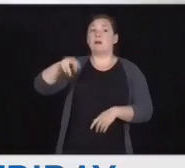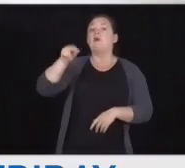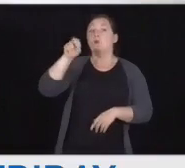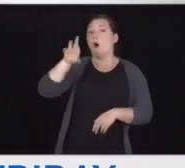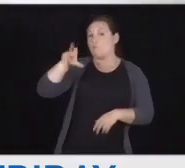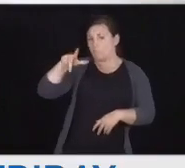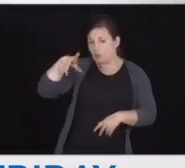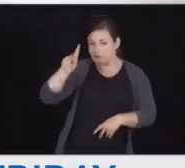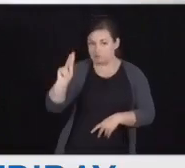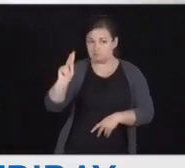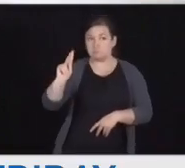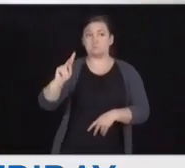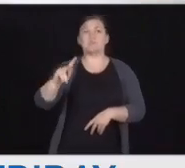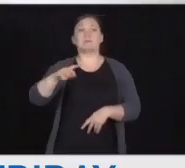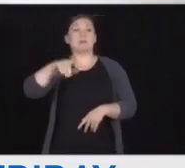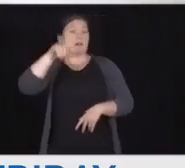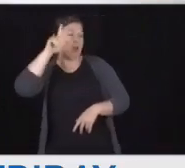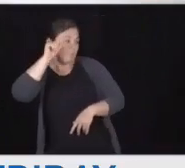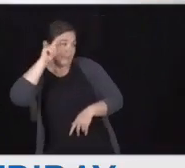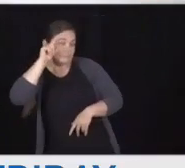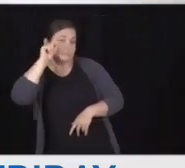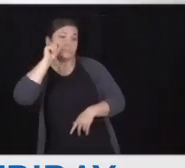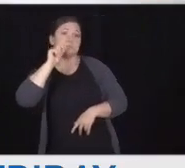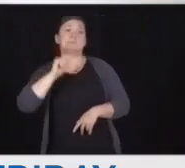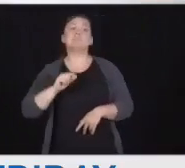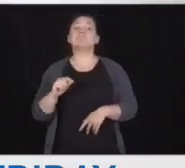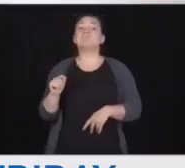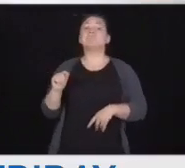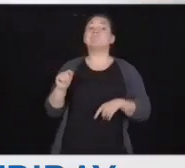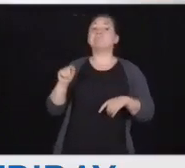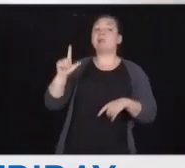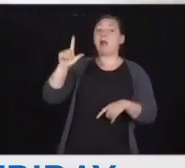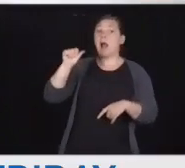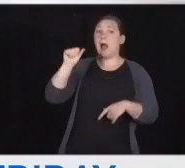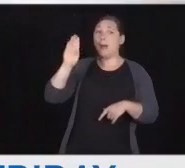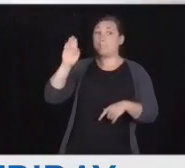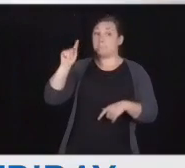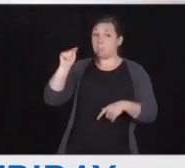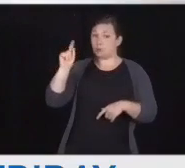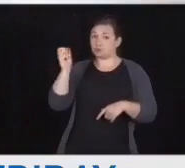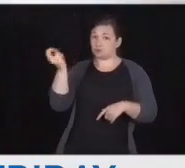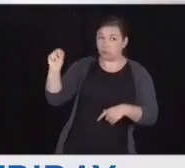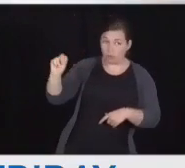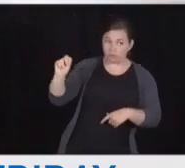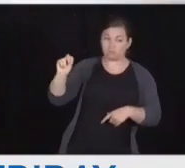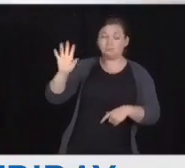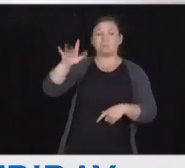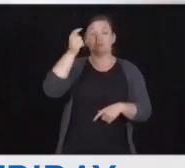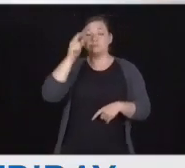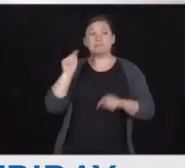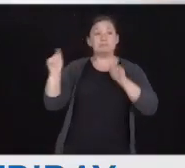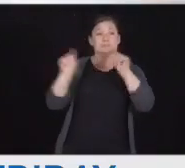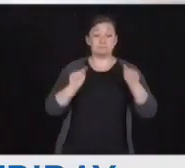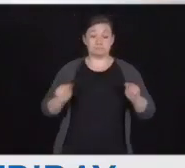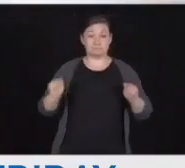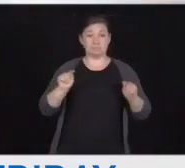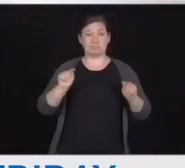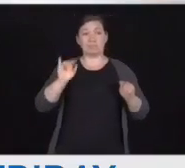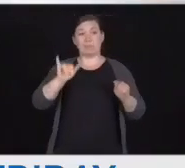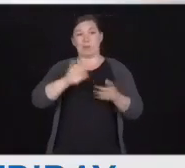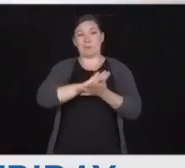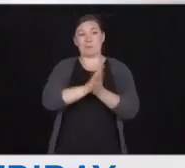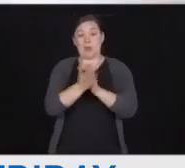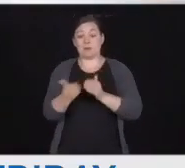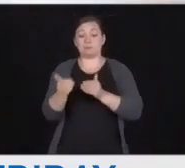My friends, this is great news. We're moving forward as a province, but we can't stop. We won't stop until we get